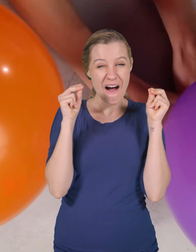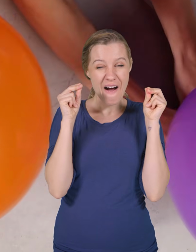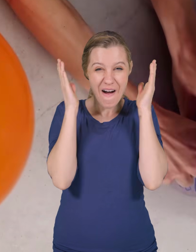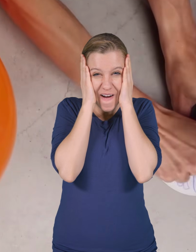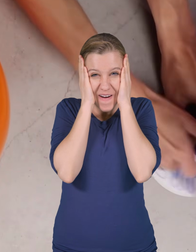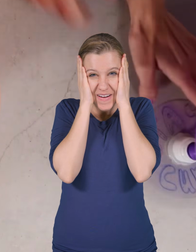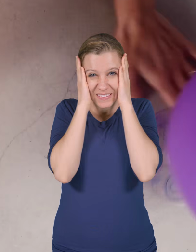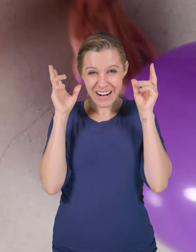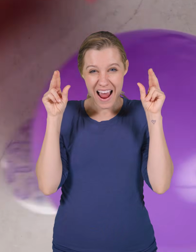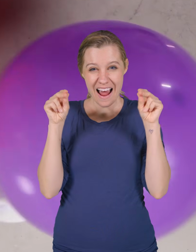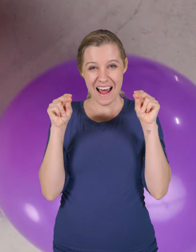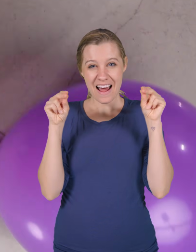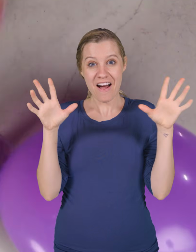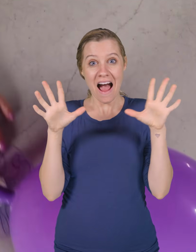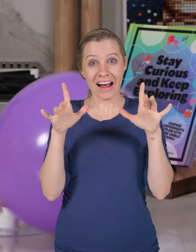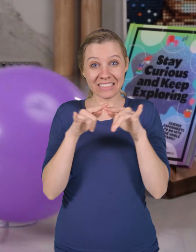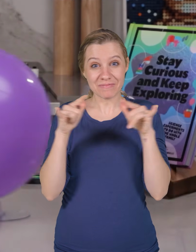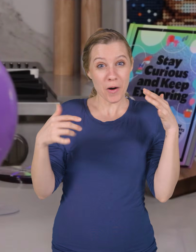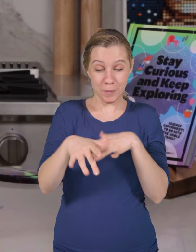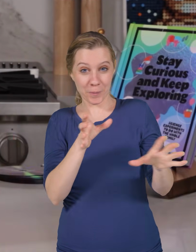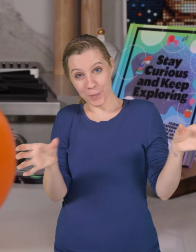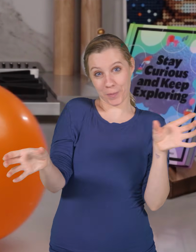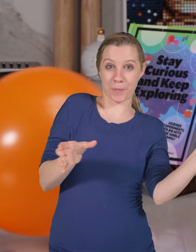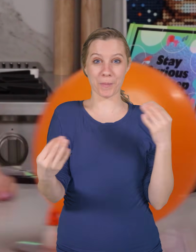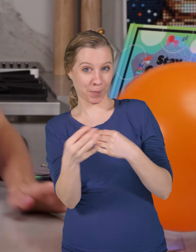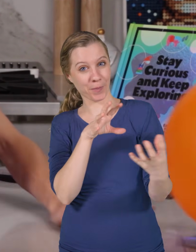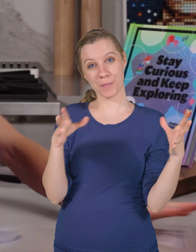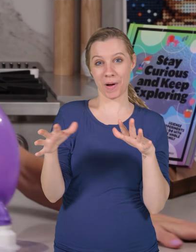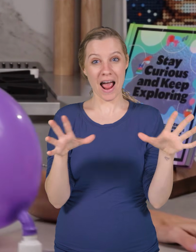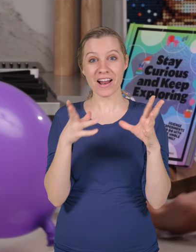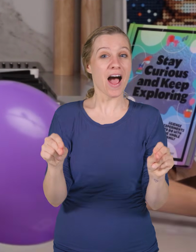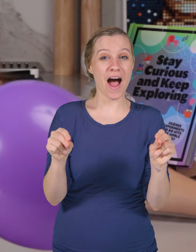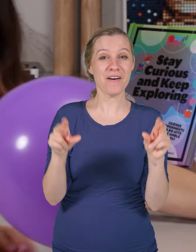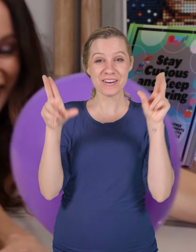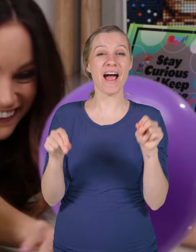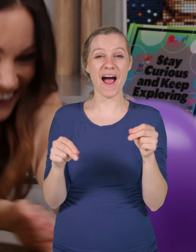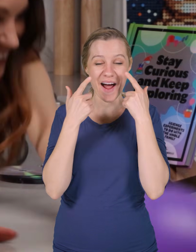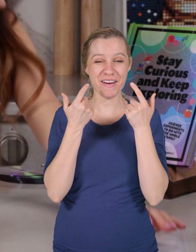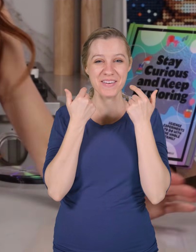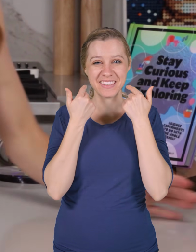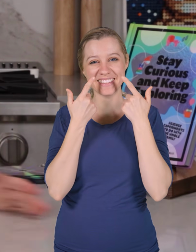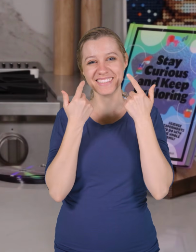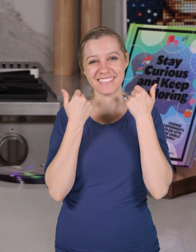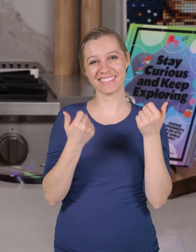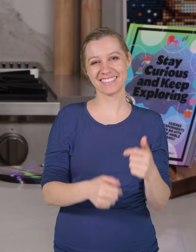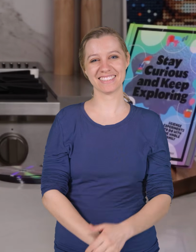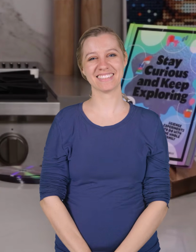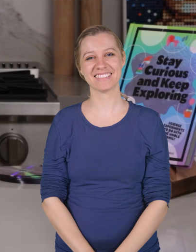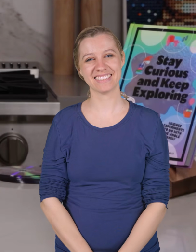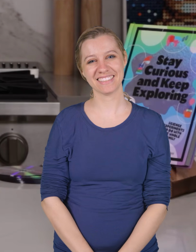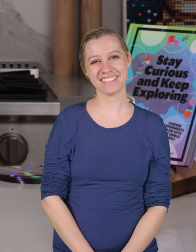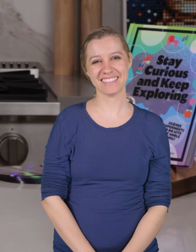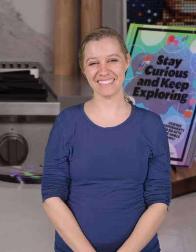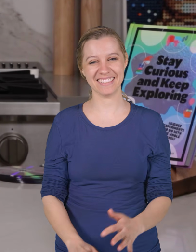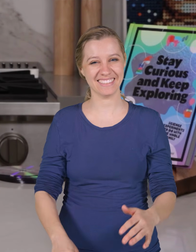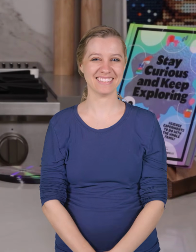No! And then they can all go at once. No!